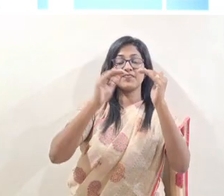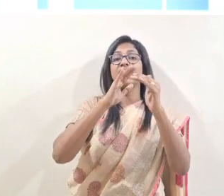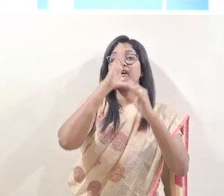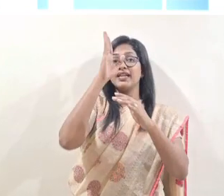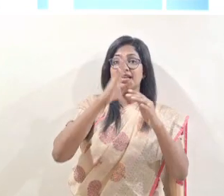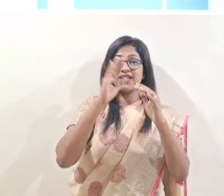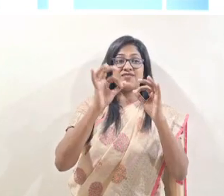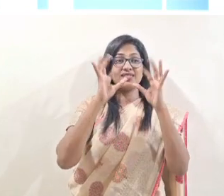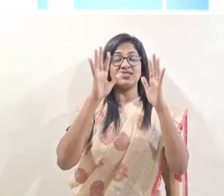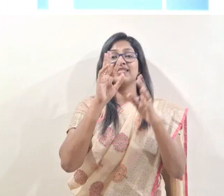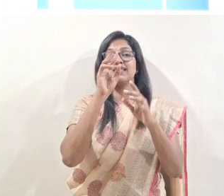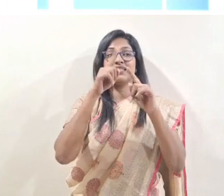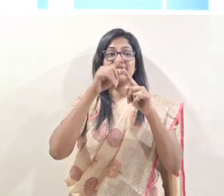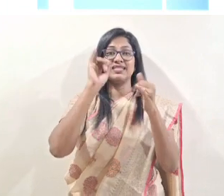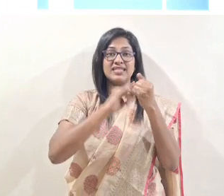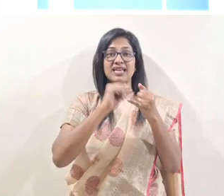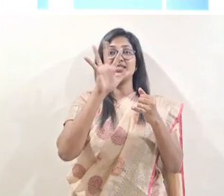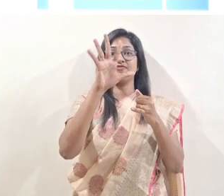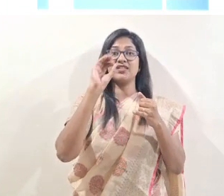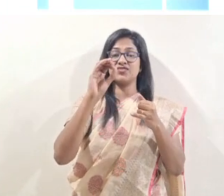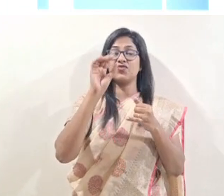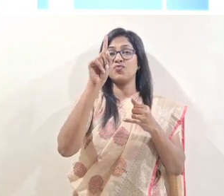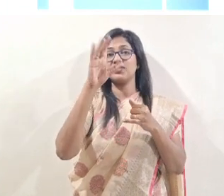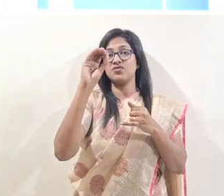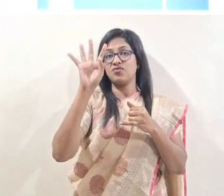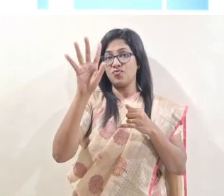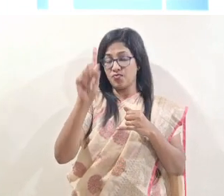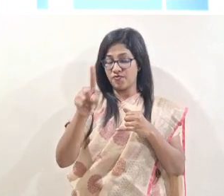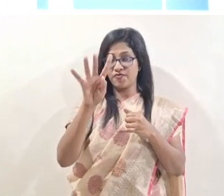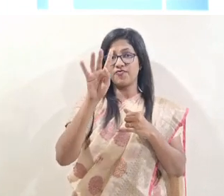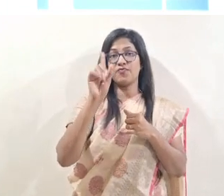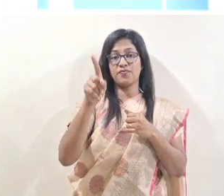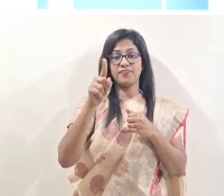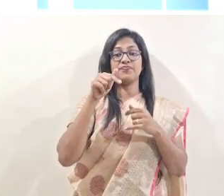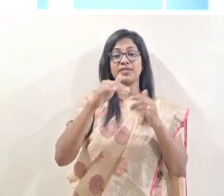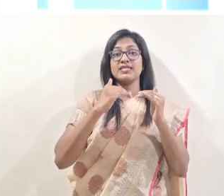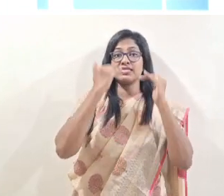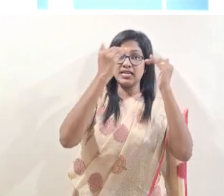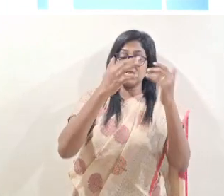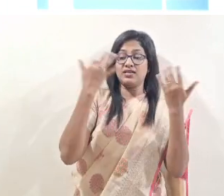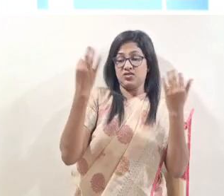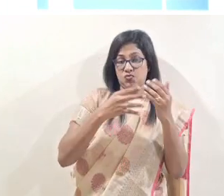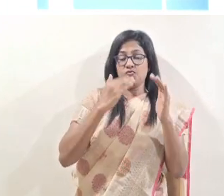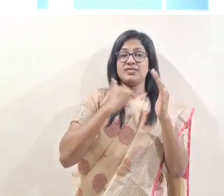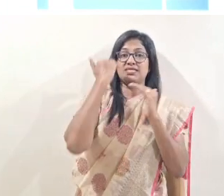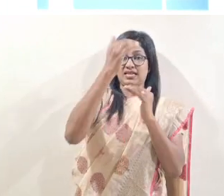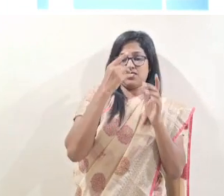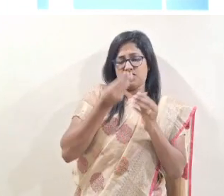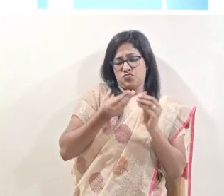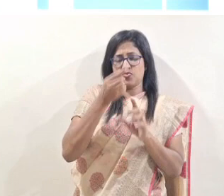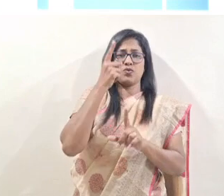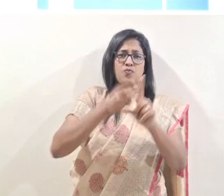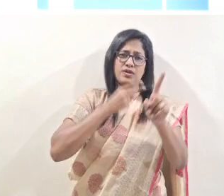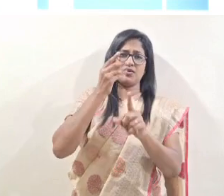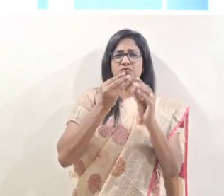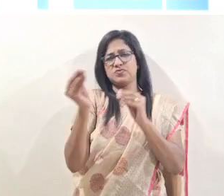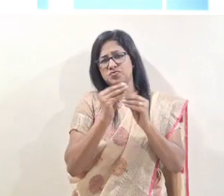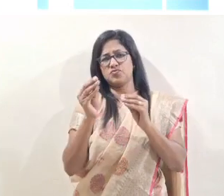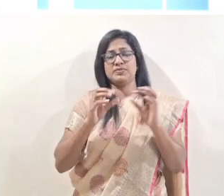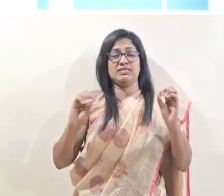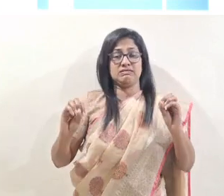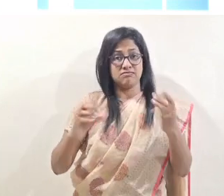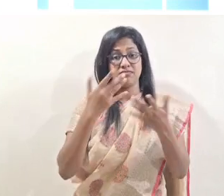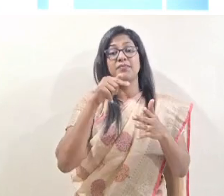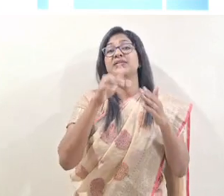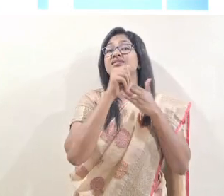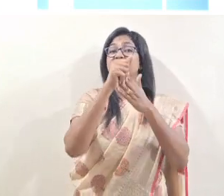TS 50701. So these standards have come. There is another standard which is getting made, which will come in another 1 year or so. So, but